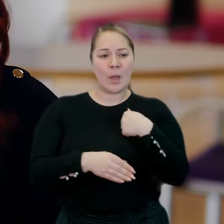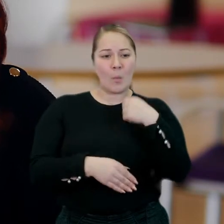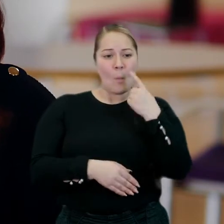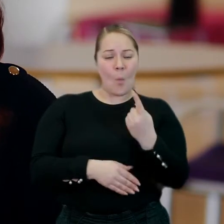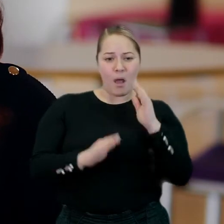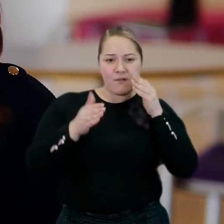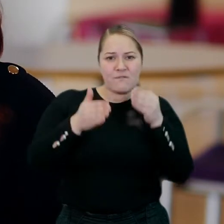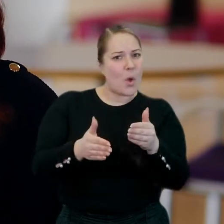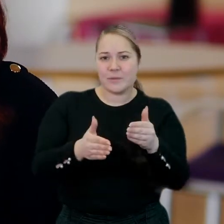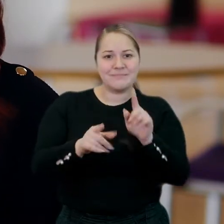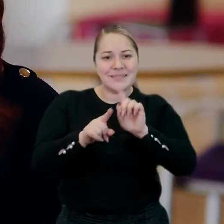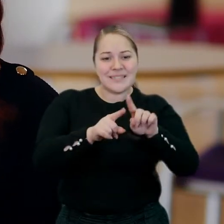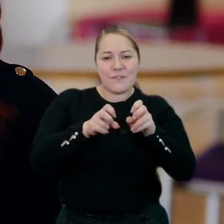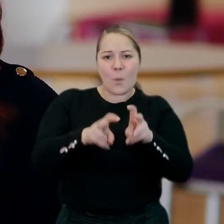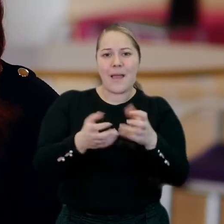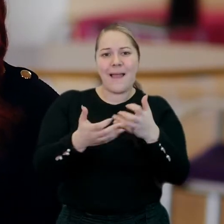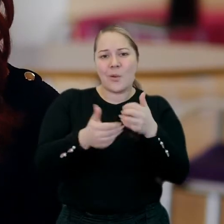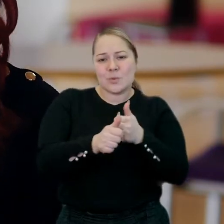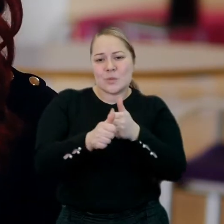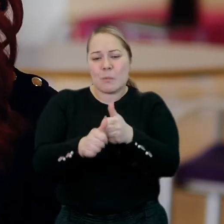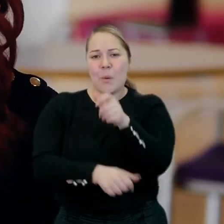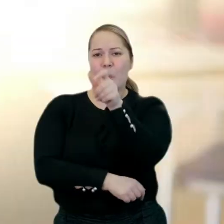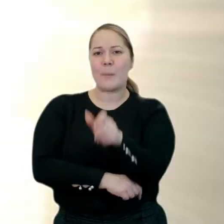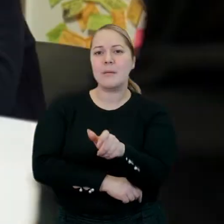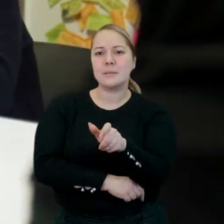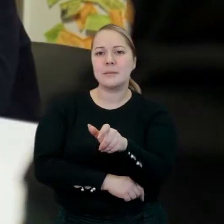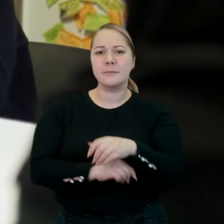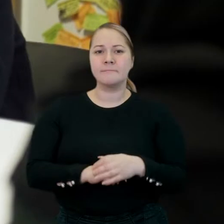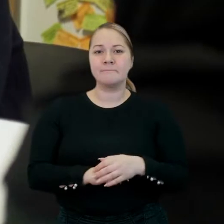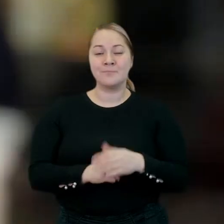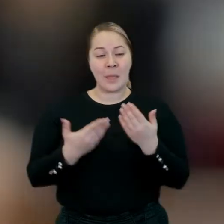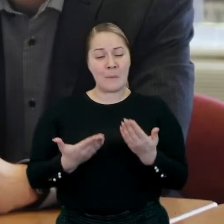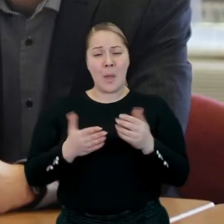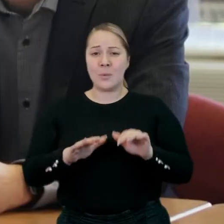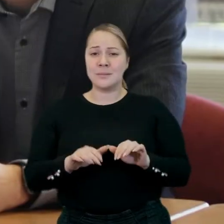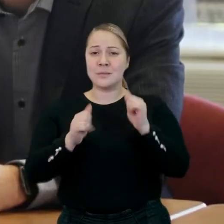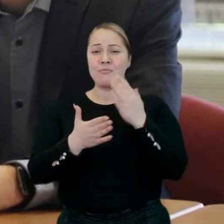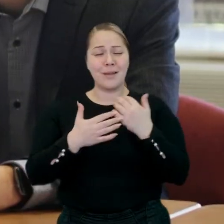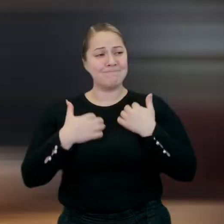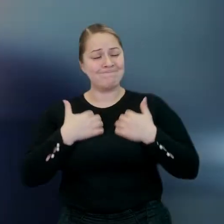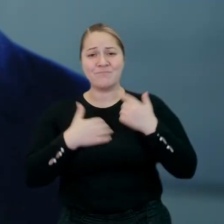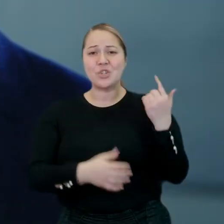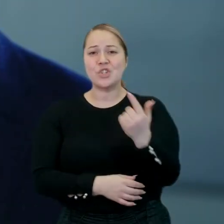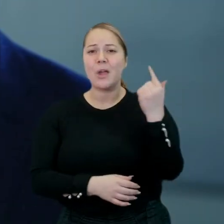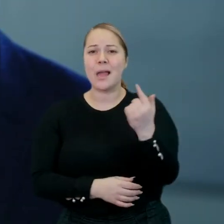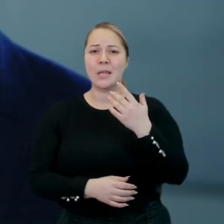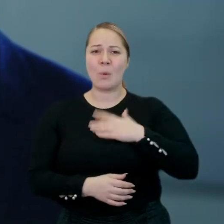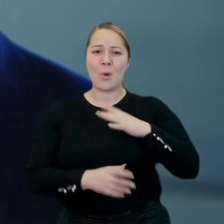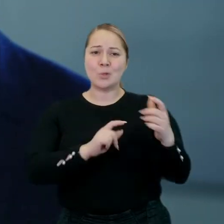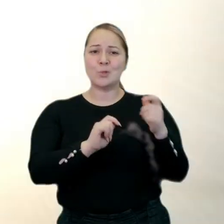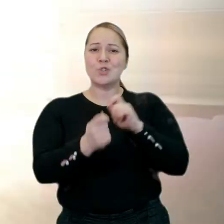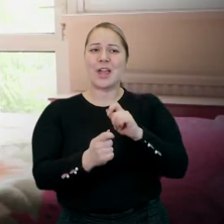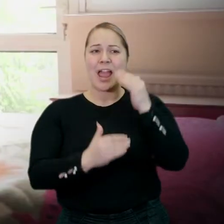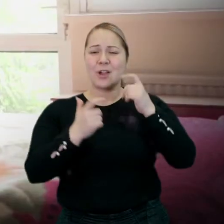one-size-fits-all approach. We really see what can we do for the person. We're at the start of a really exciting journey. We want to make some big changes in adult